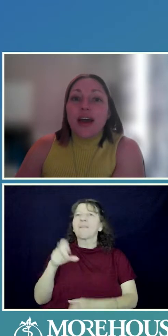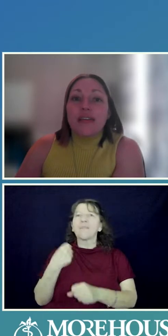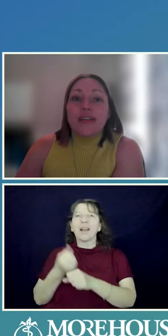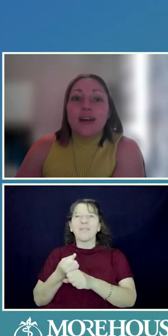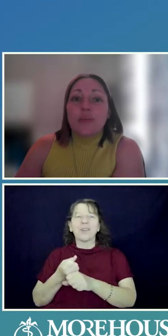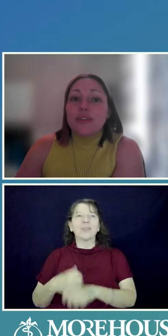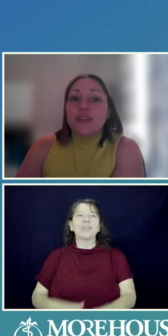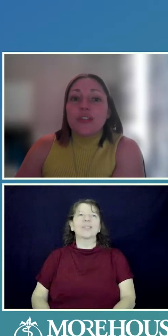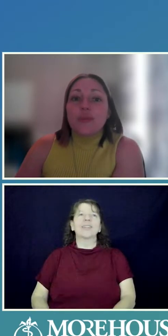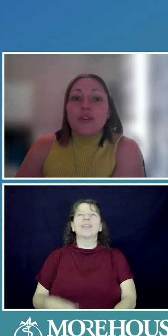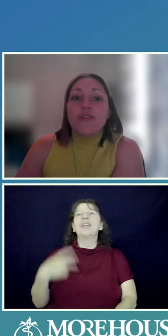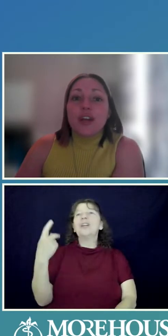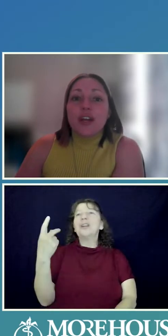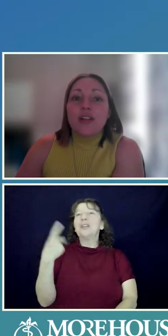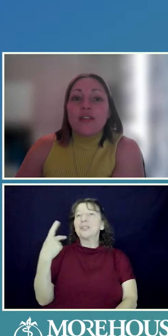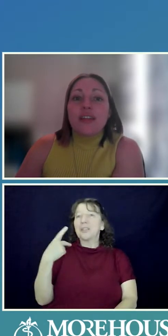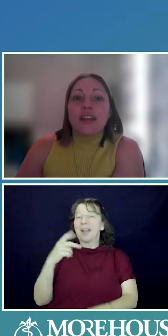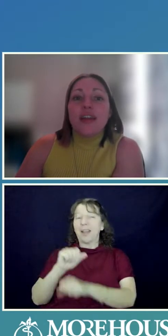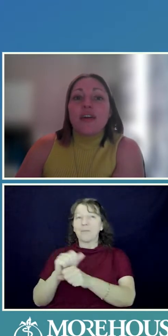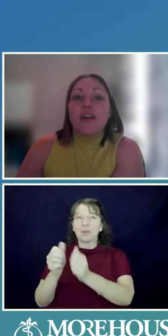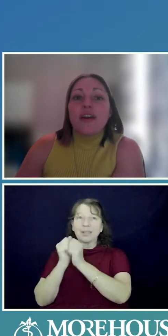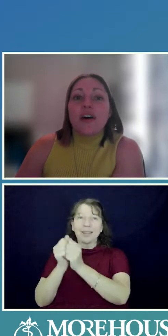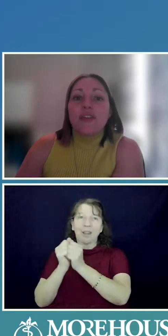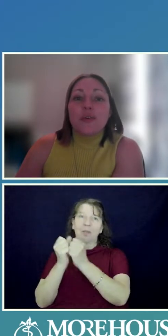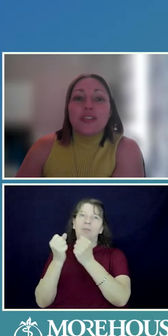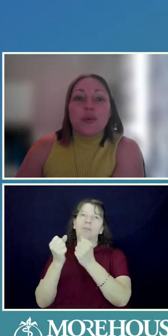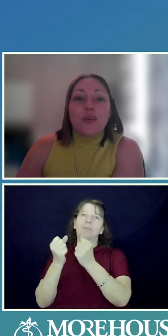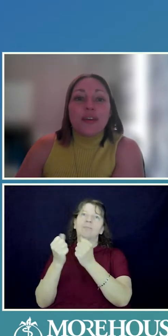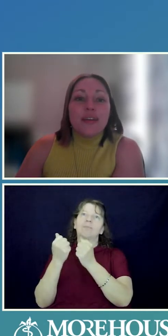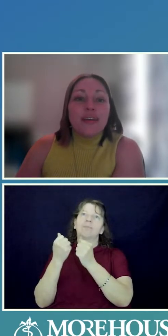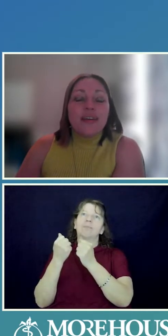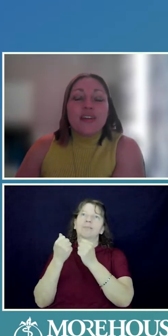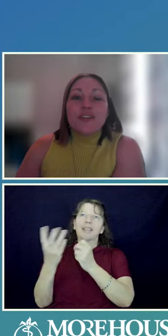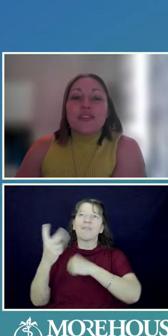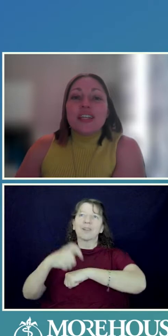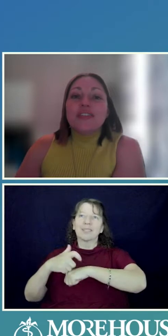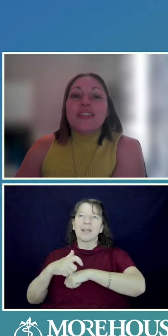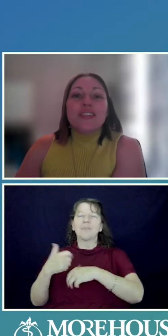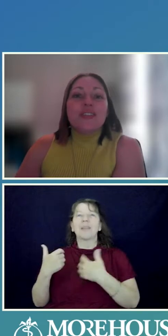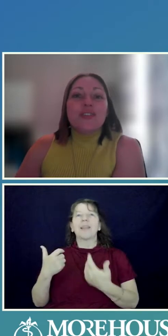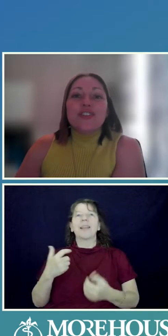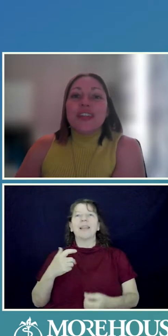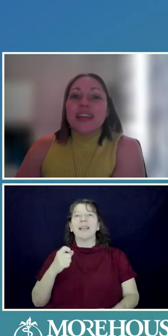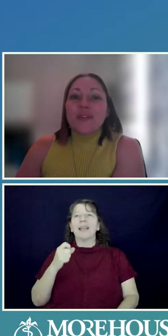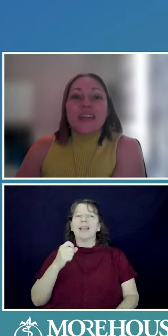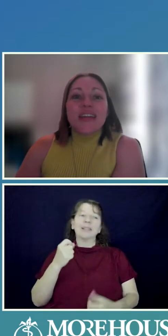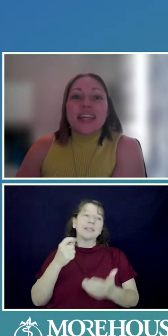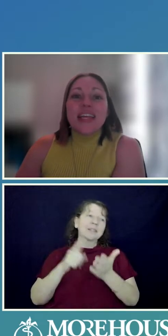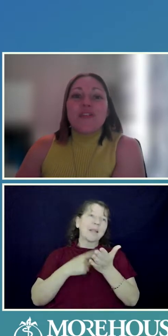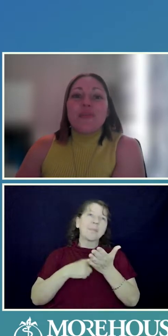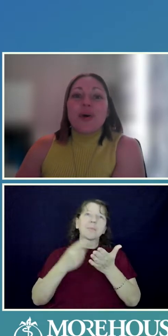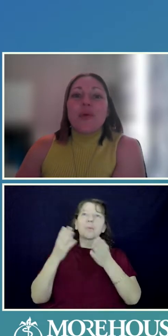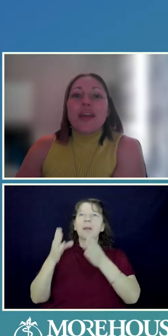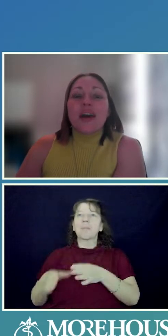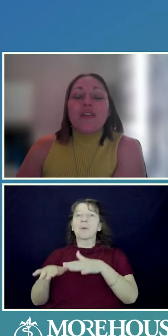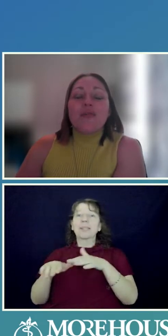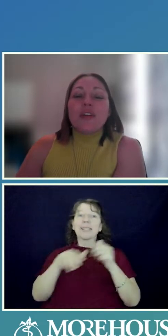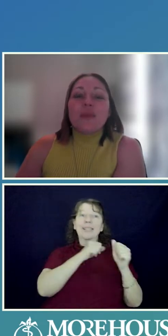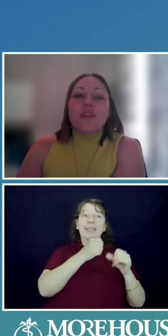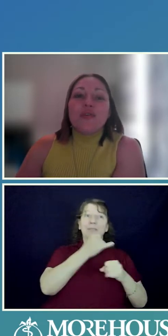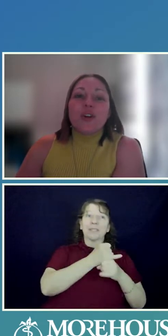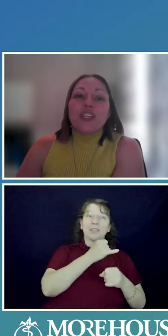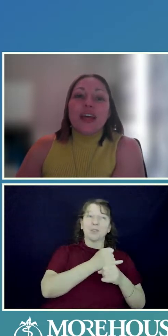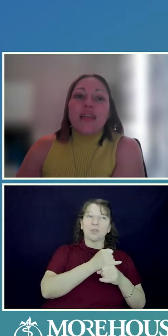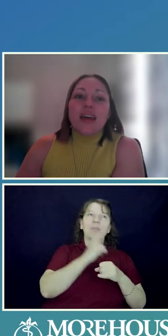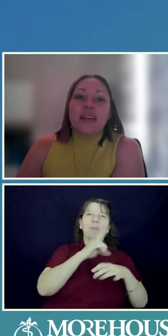have had the opportunity to work very closely together, and often when someone leaves an institution, they really leave, but we have